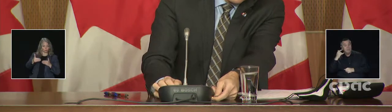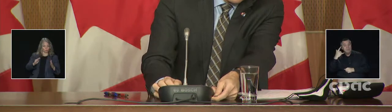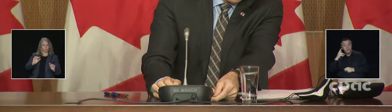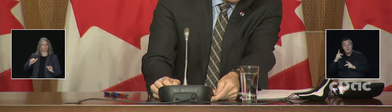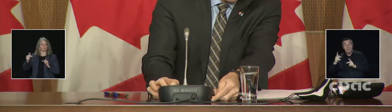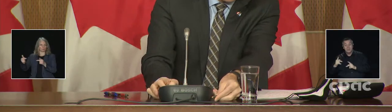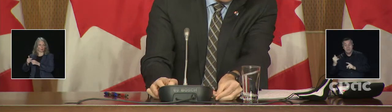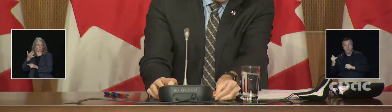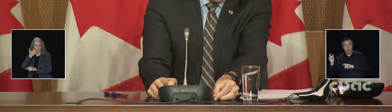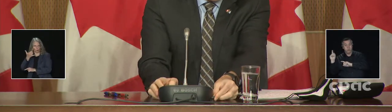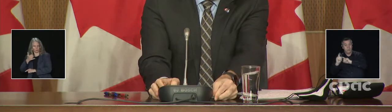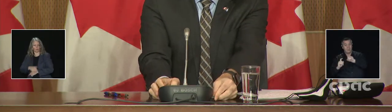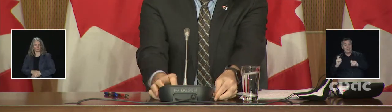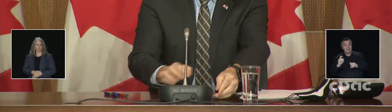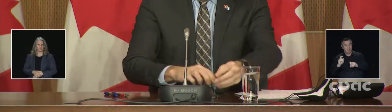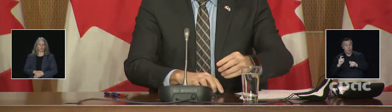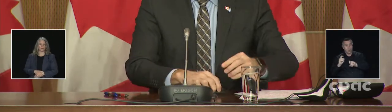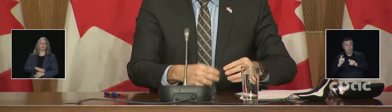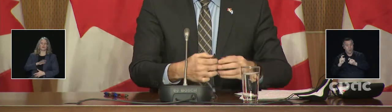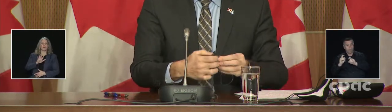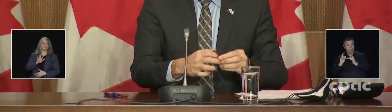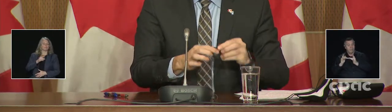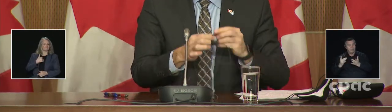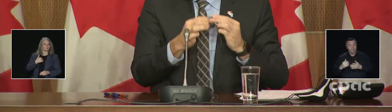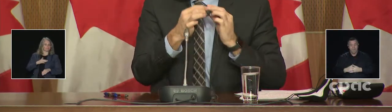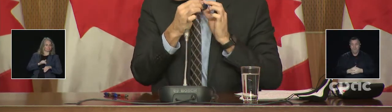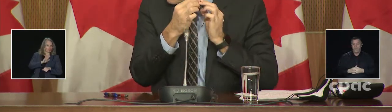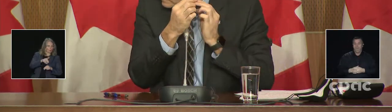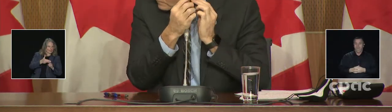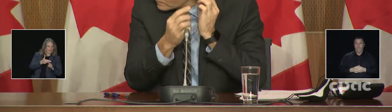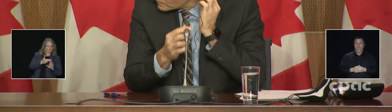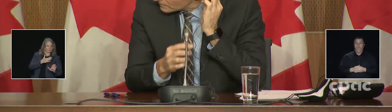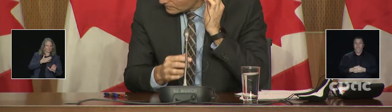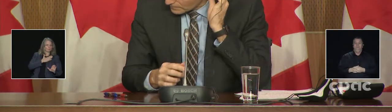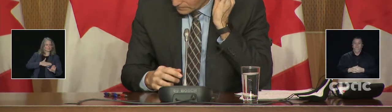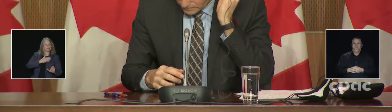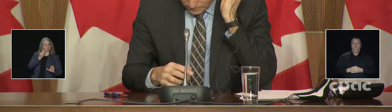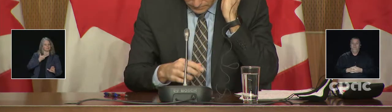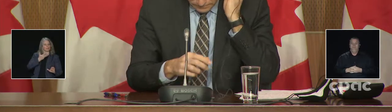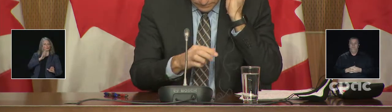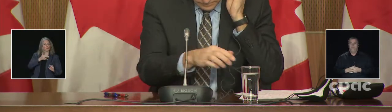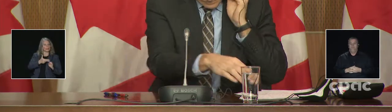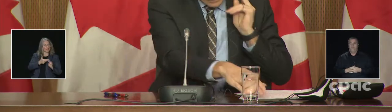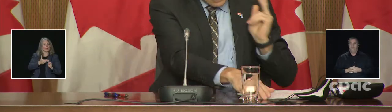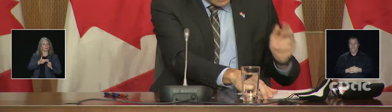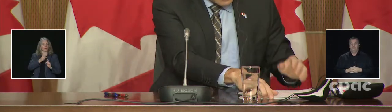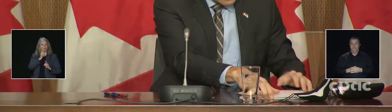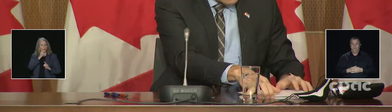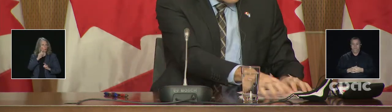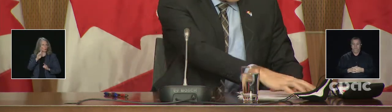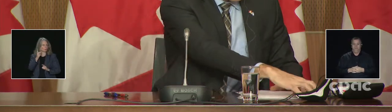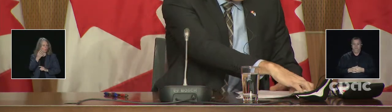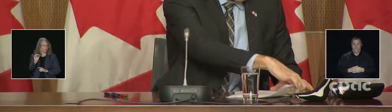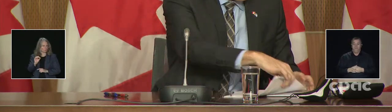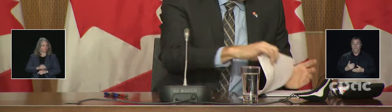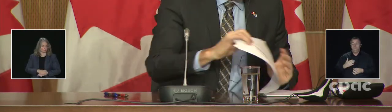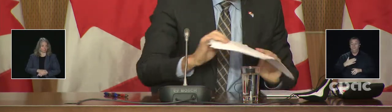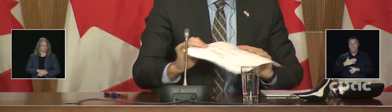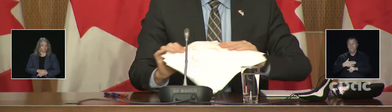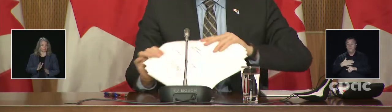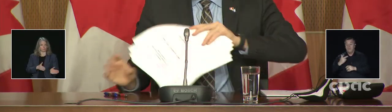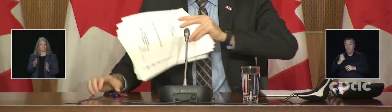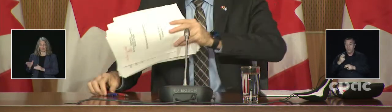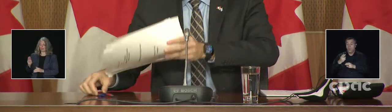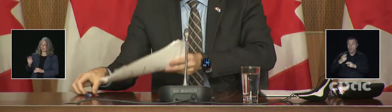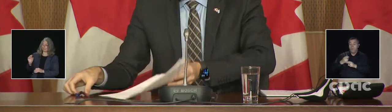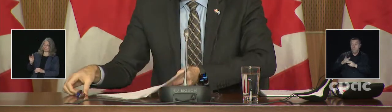First question, and when I call on you, can you tell me your name and your media organization? Mike to